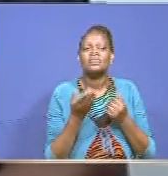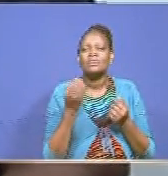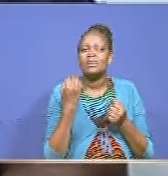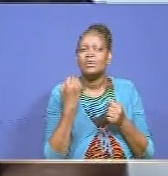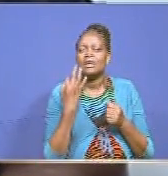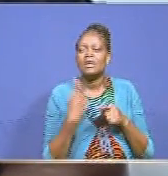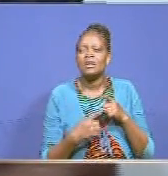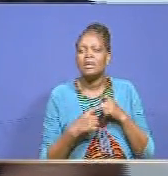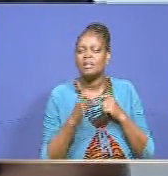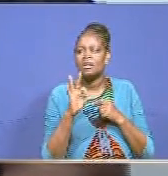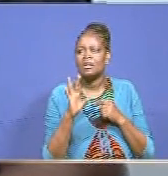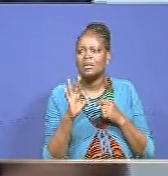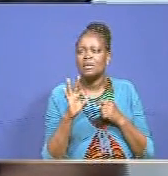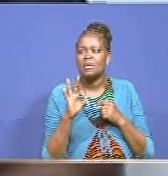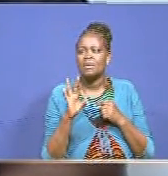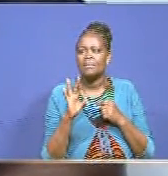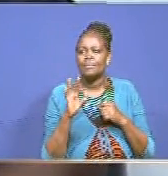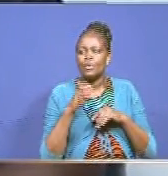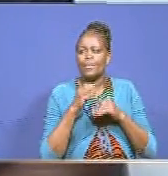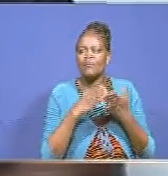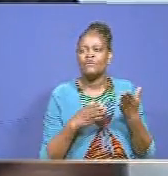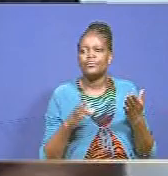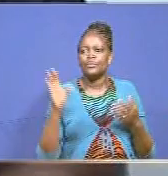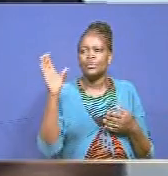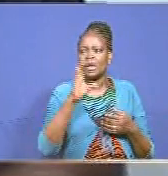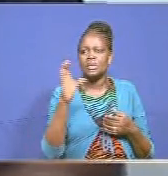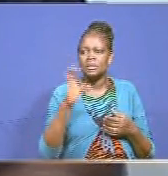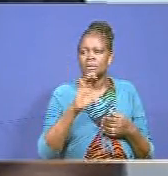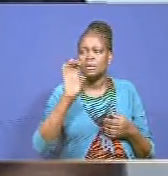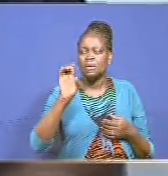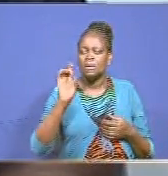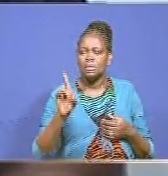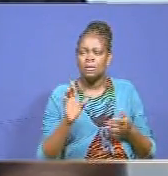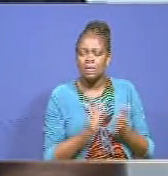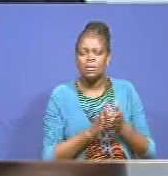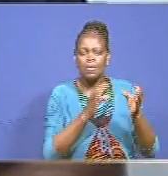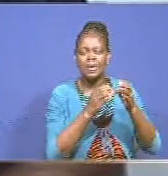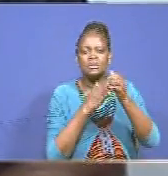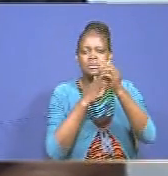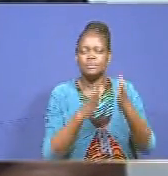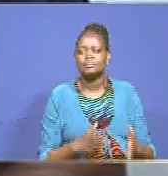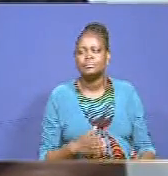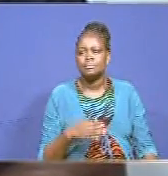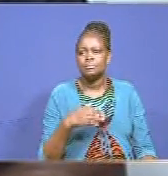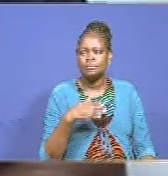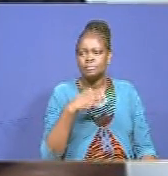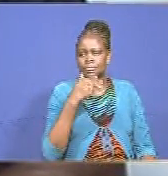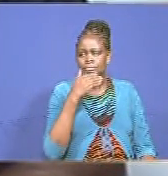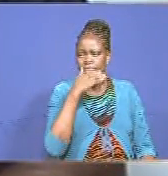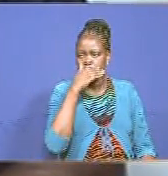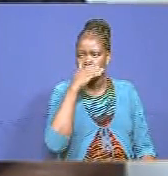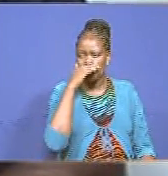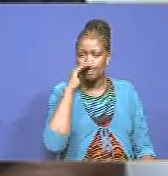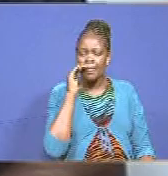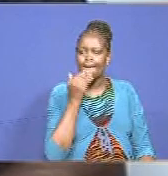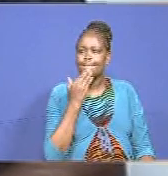3 years. On behalf of my candidate, Eliud Owalo, and the party leader, Honorable Musalia Mudavadi, I